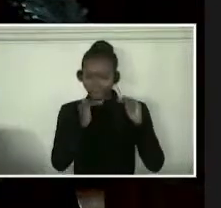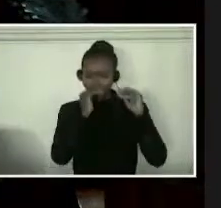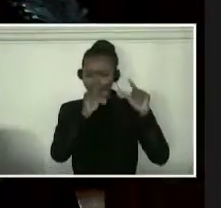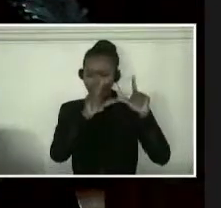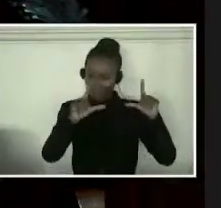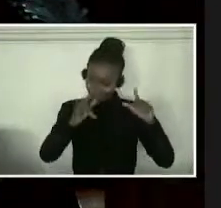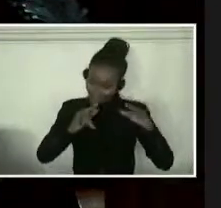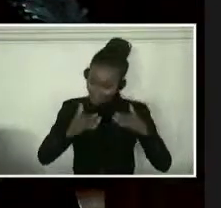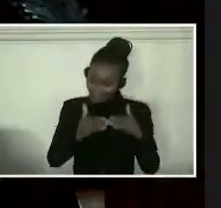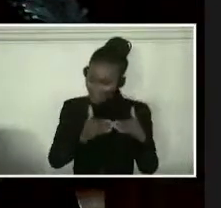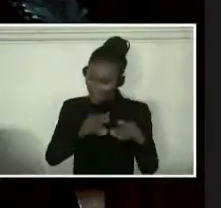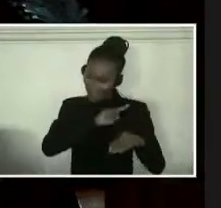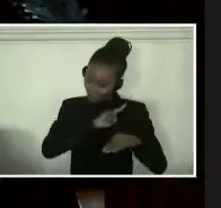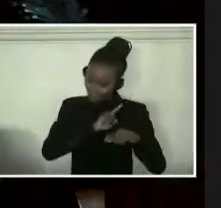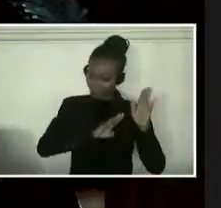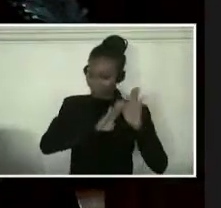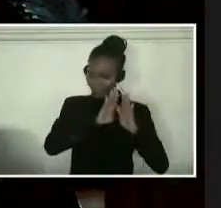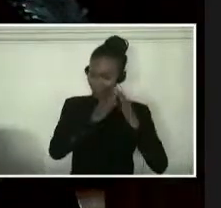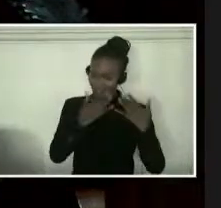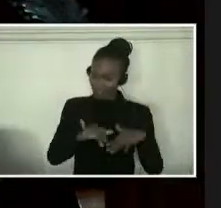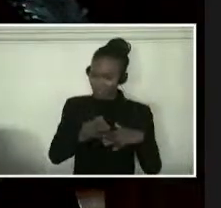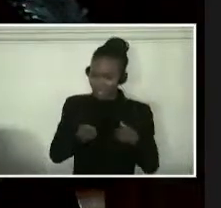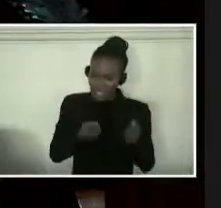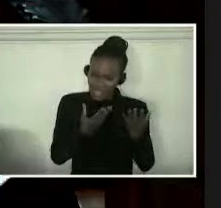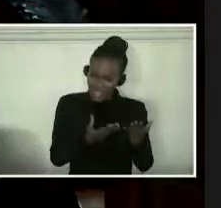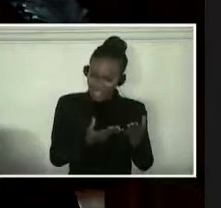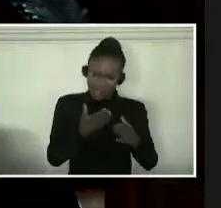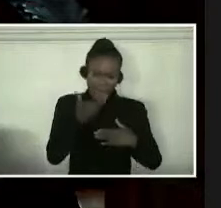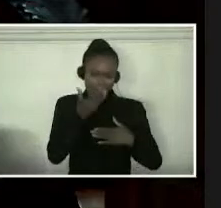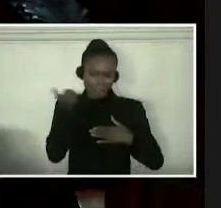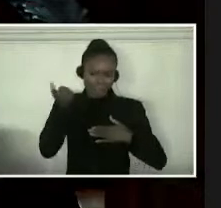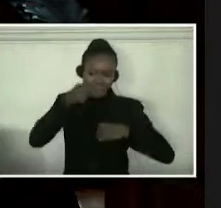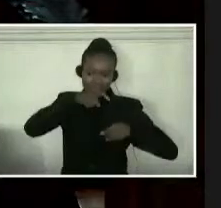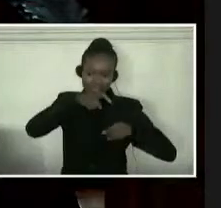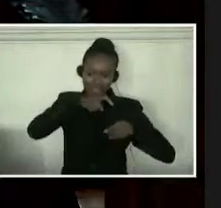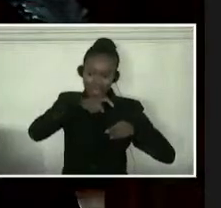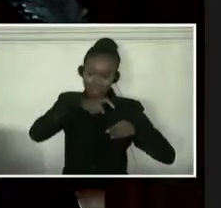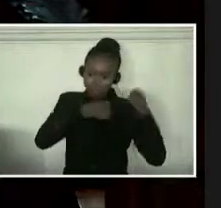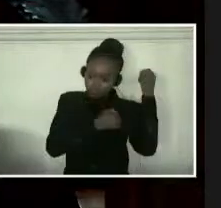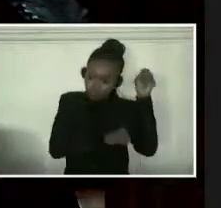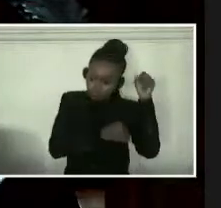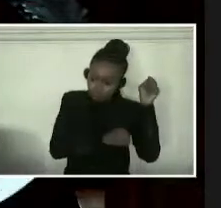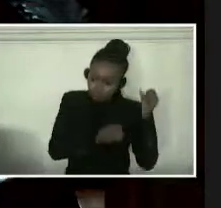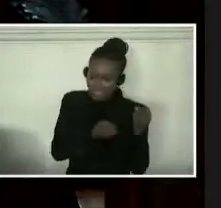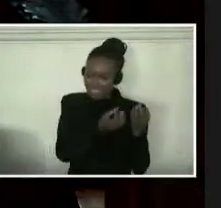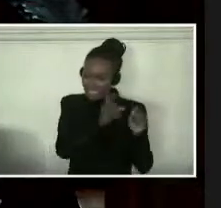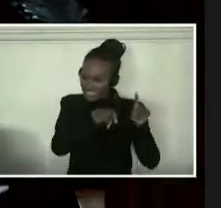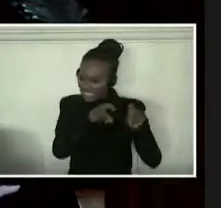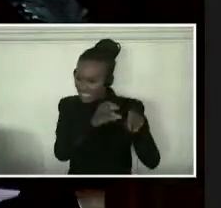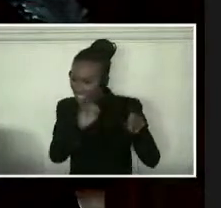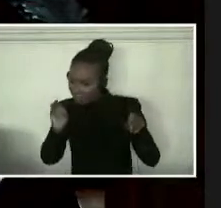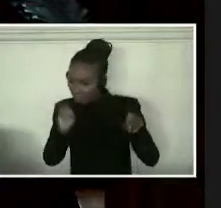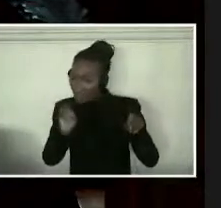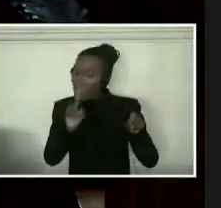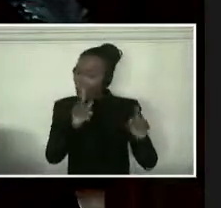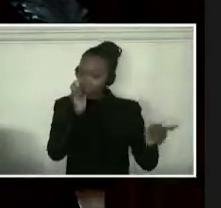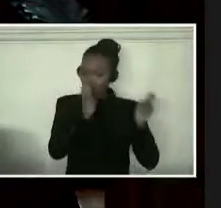and it has the best equipment and we have decided to hungary there's a change in the seasons i'm at district